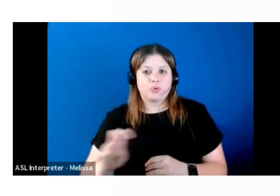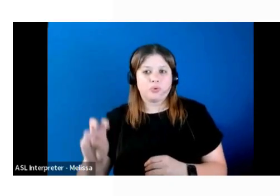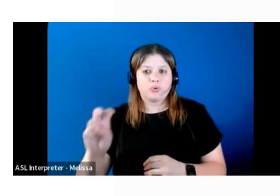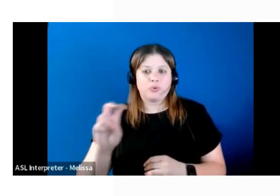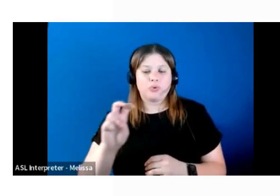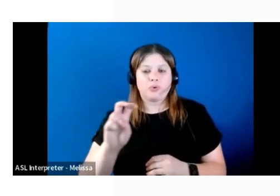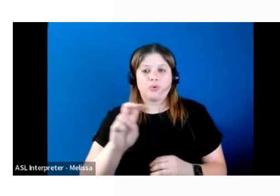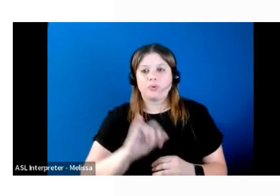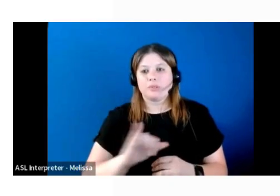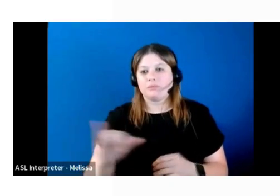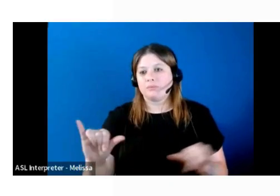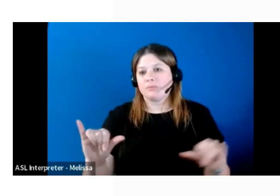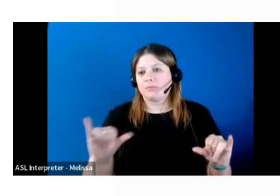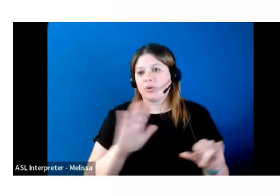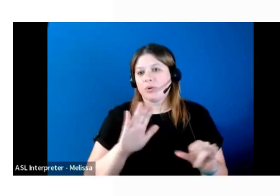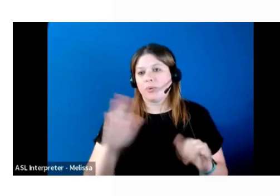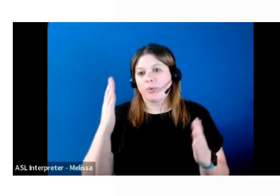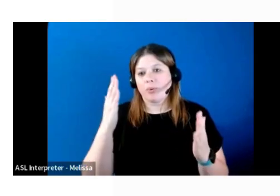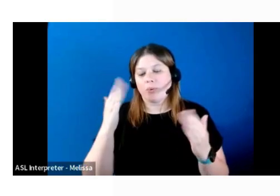offering.